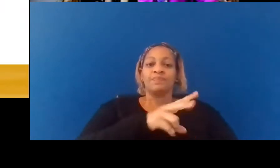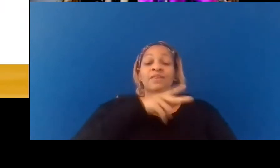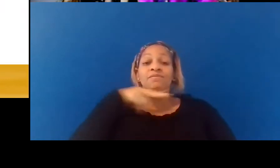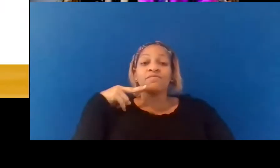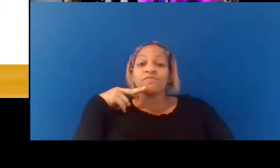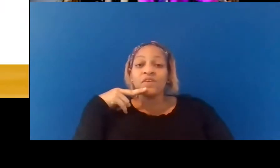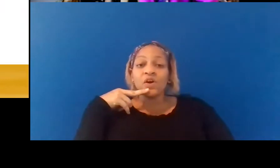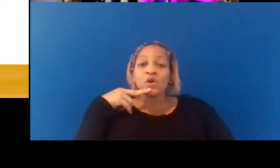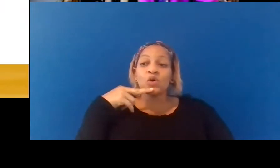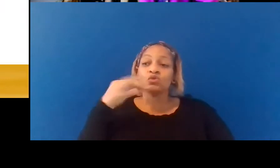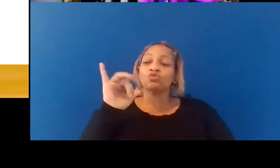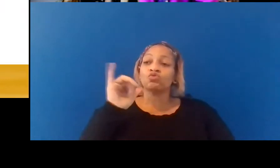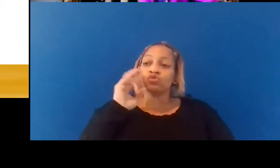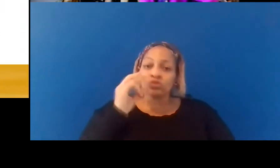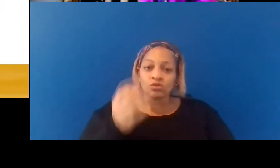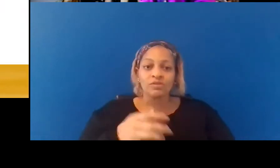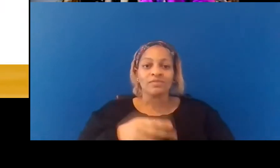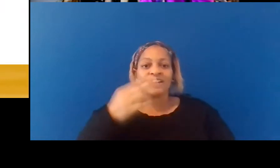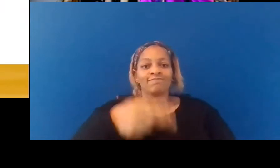value highly,